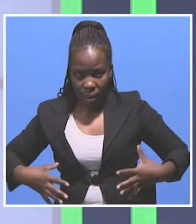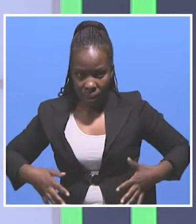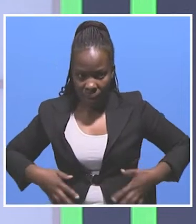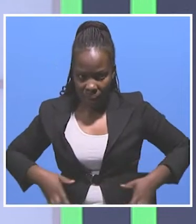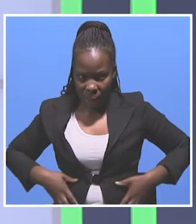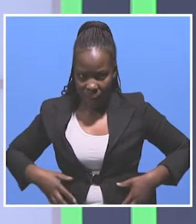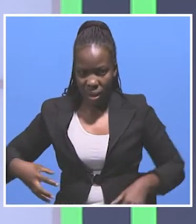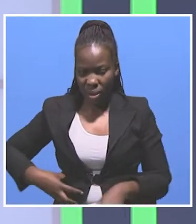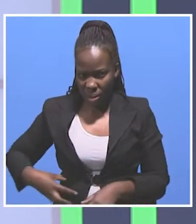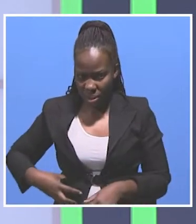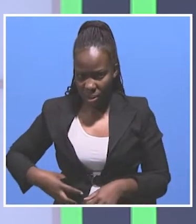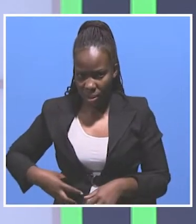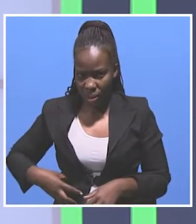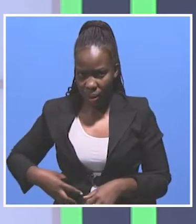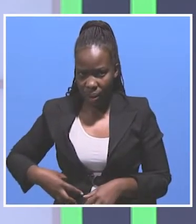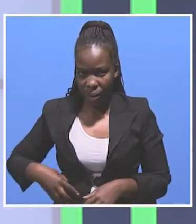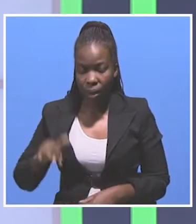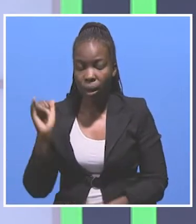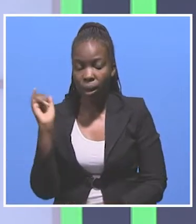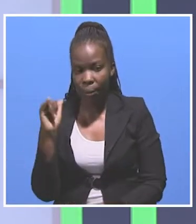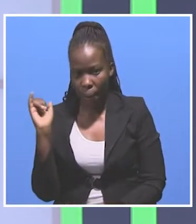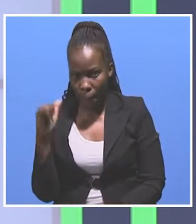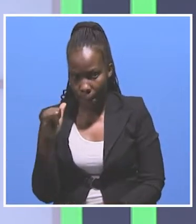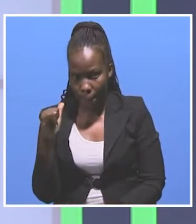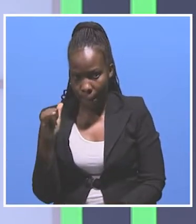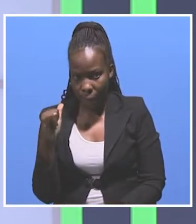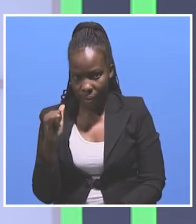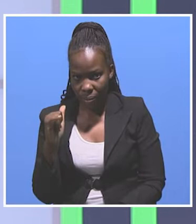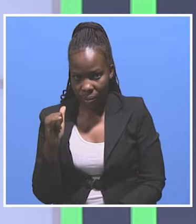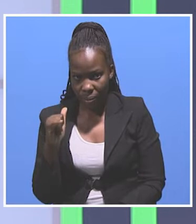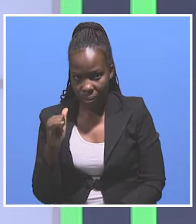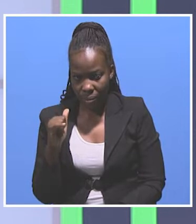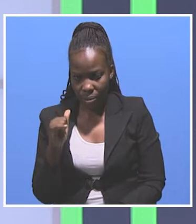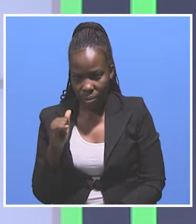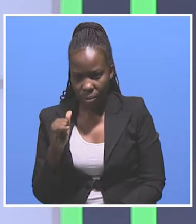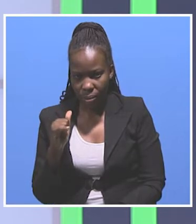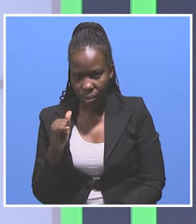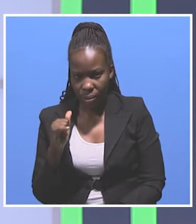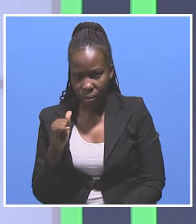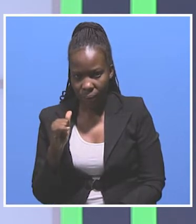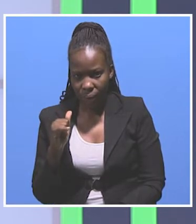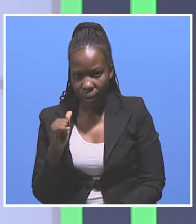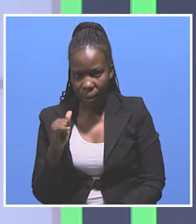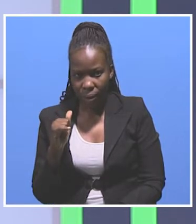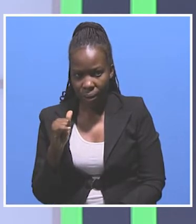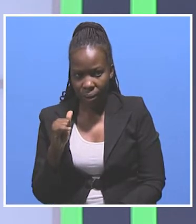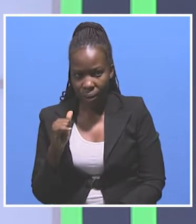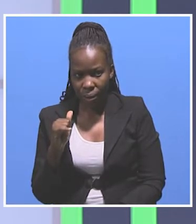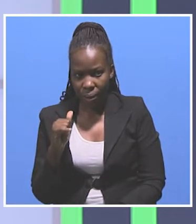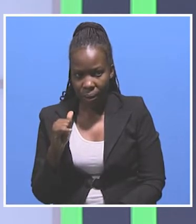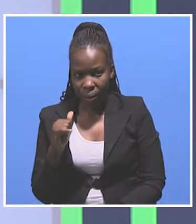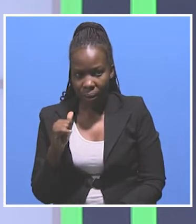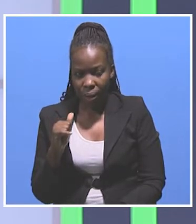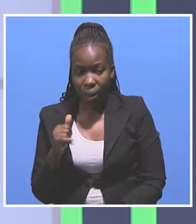liver the and liver. so on. Yes. Okay. So I'm usually stolen, like beyond, I don't